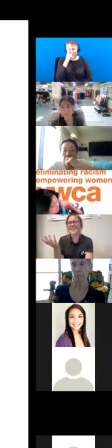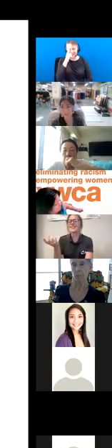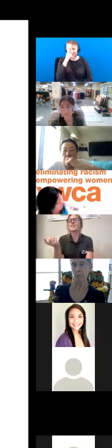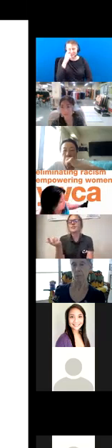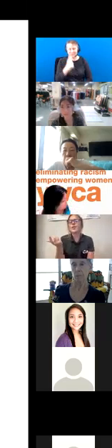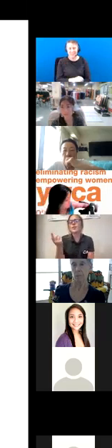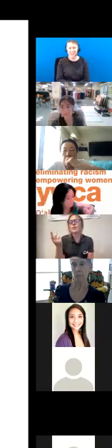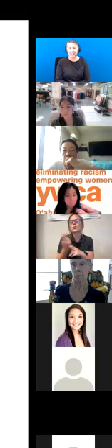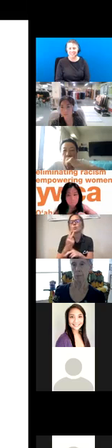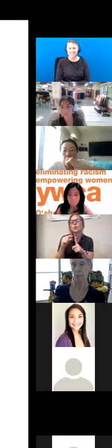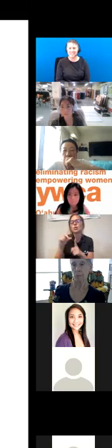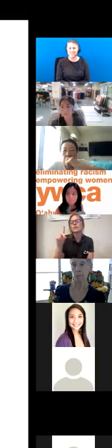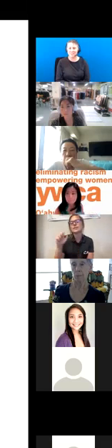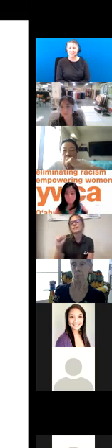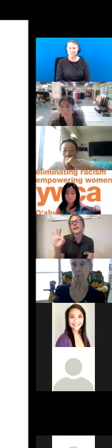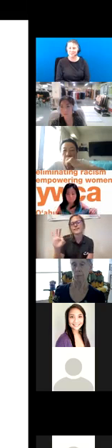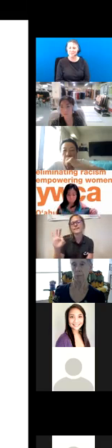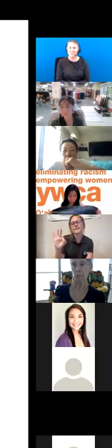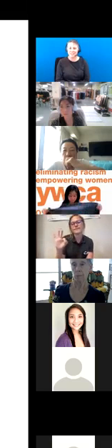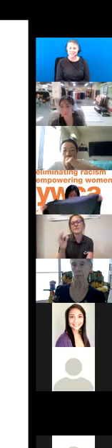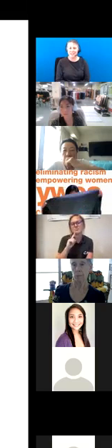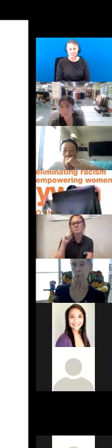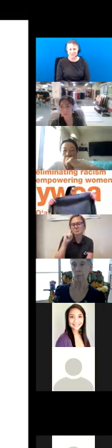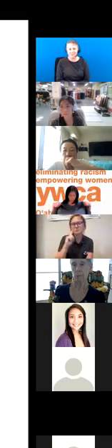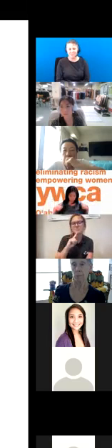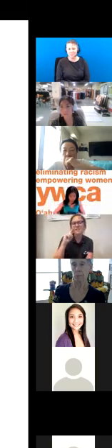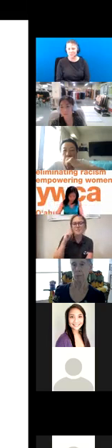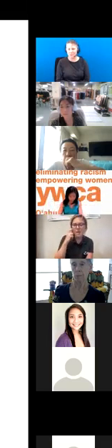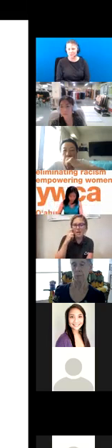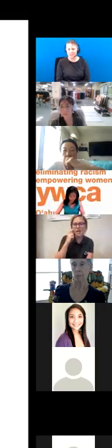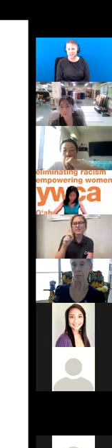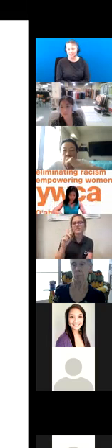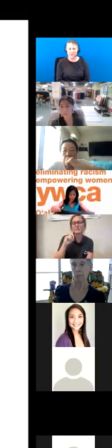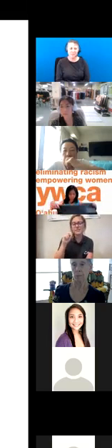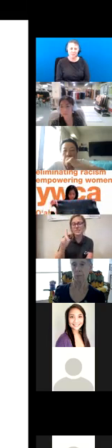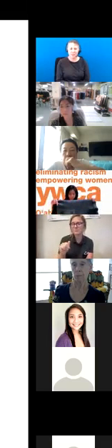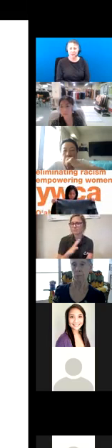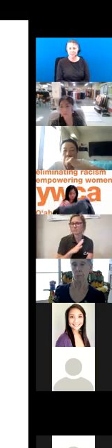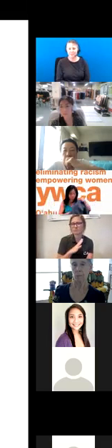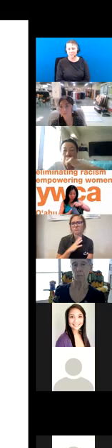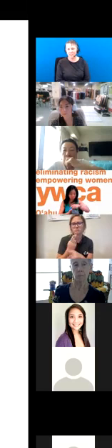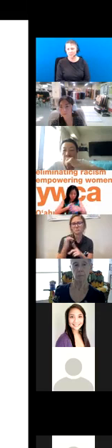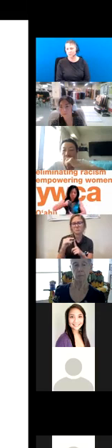that. And it's like, what the heck? It's sort of deaf is just a better way to say it. Deaf, deaf